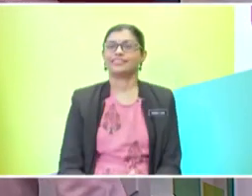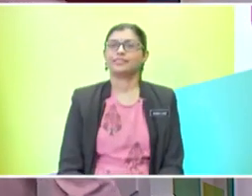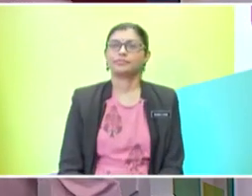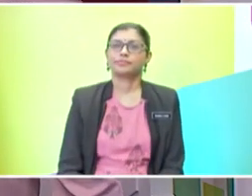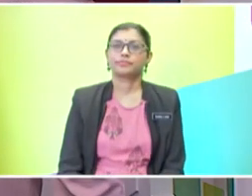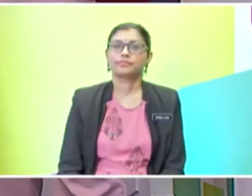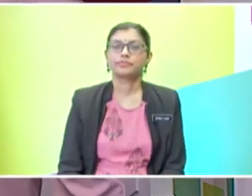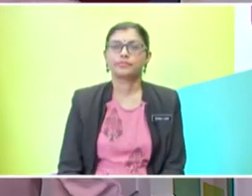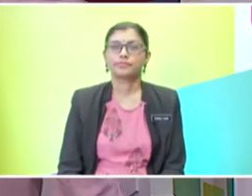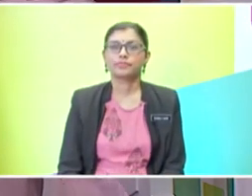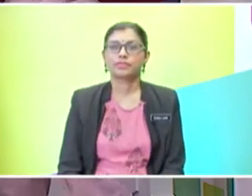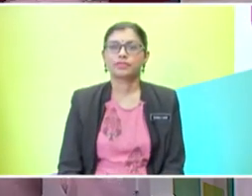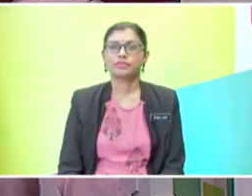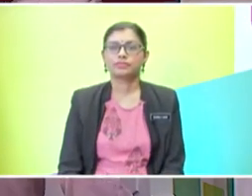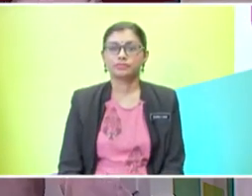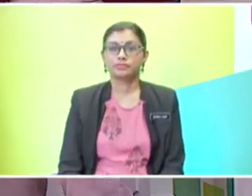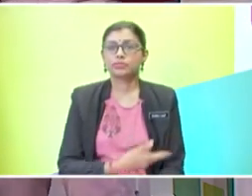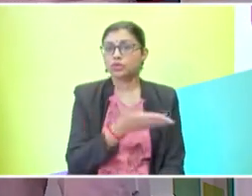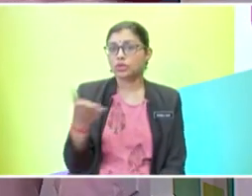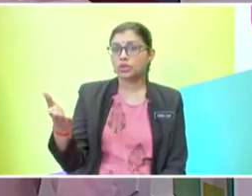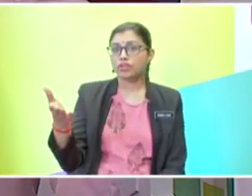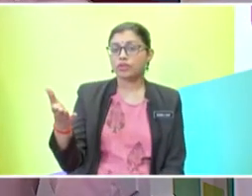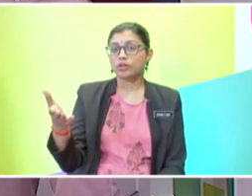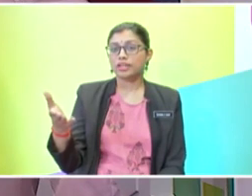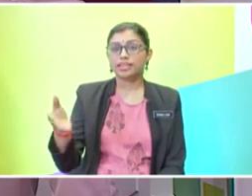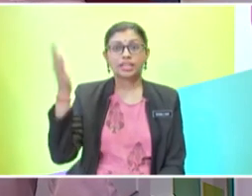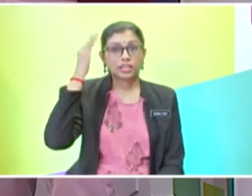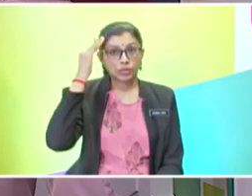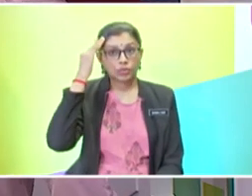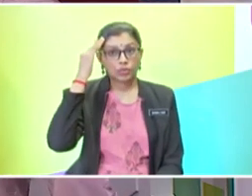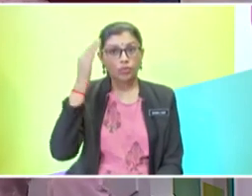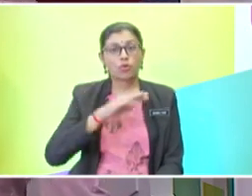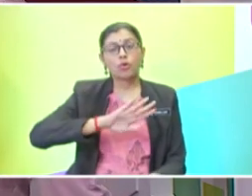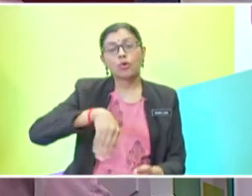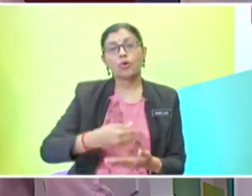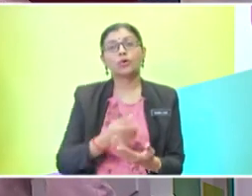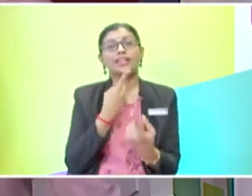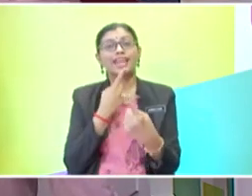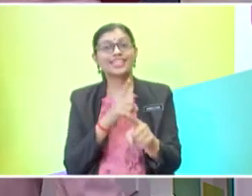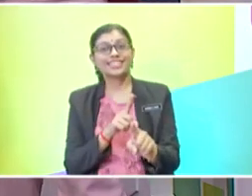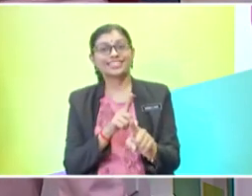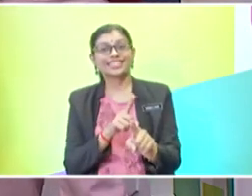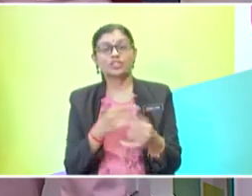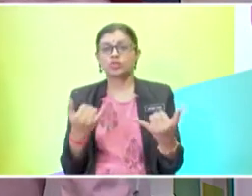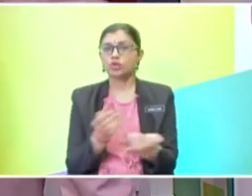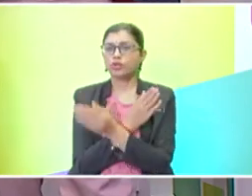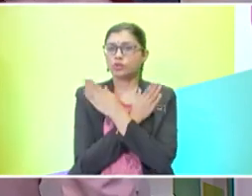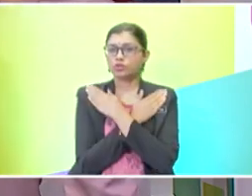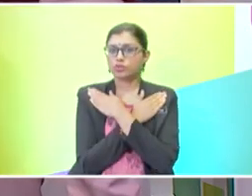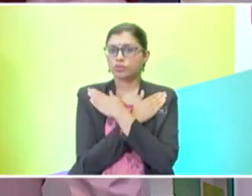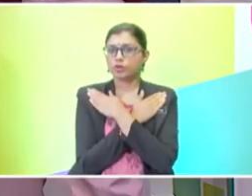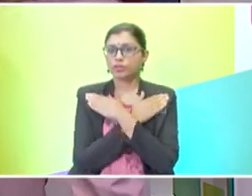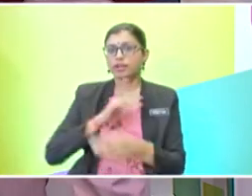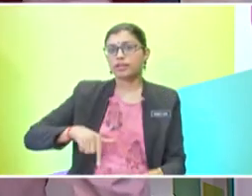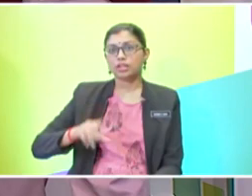And I guess those of you who guess it correct as well also receive 10 stars. And because everyone did so well, we're going to take a short break. Back to you